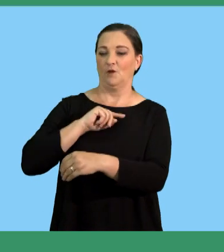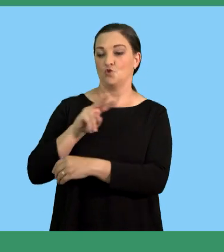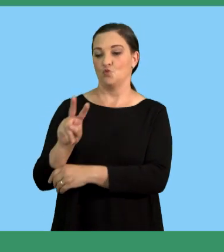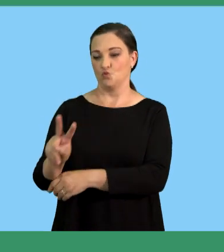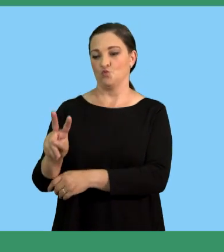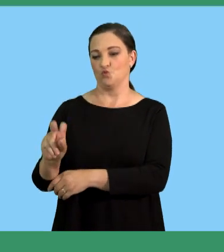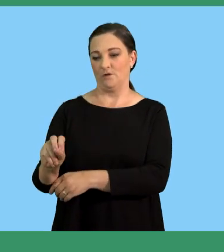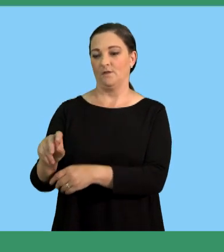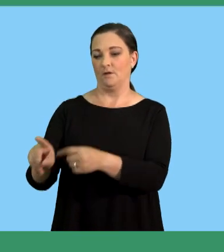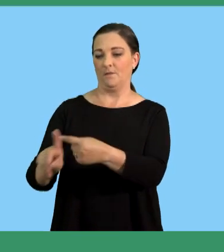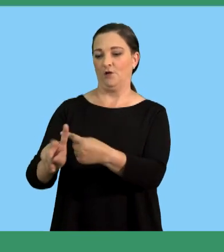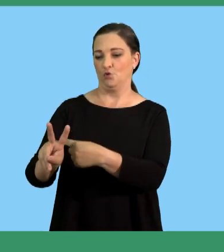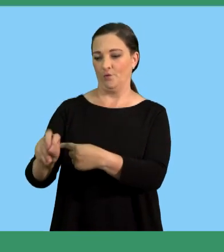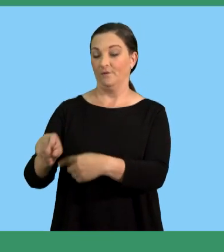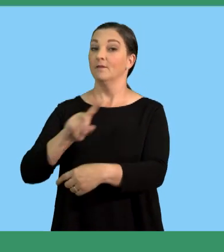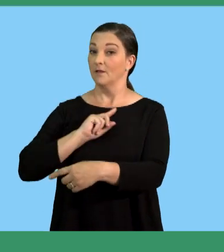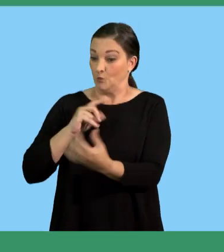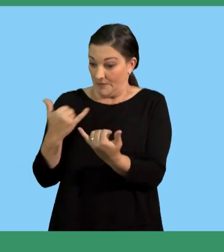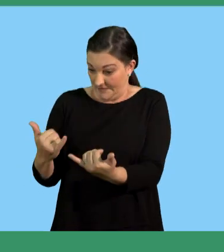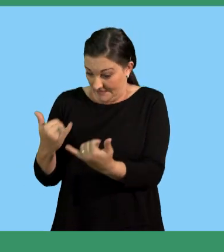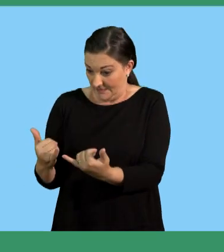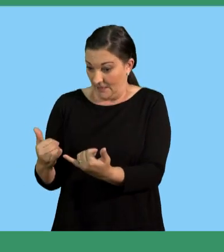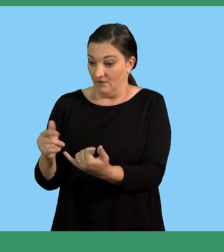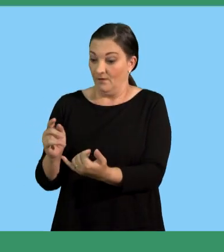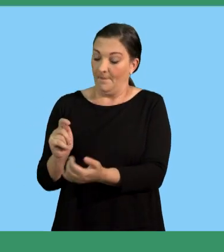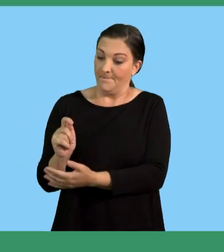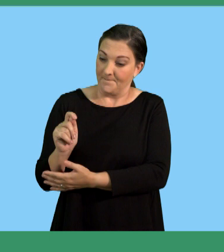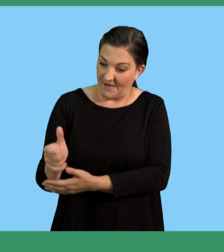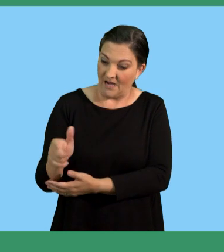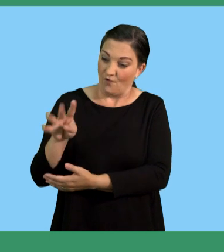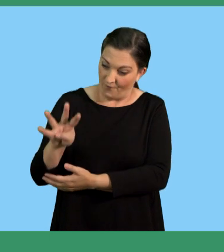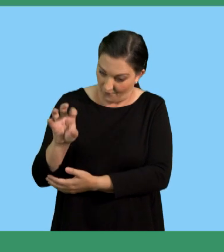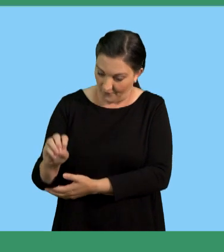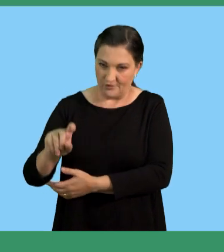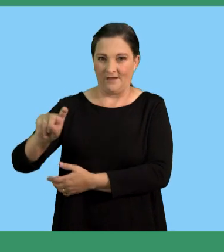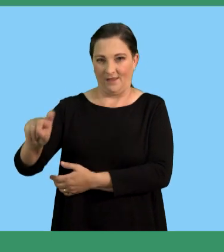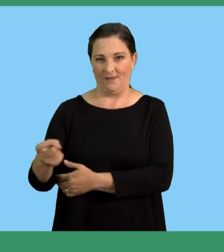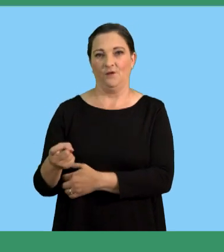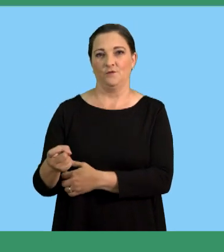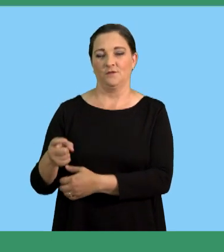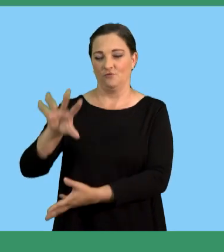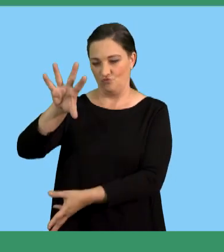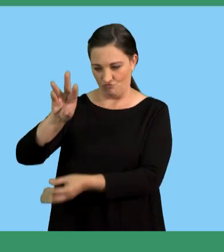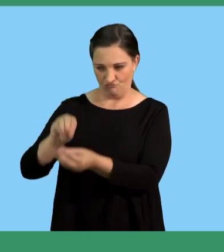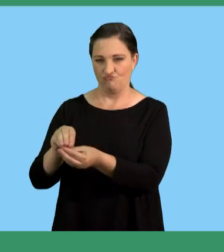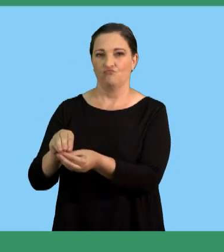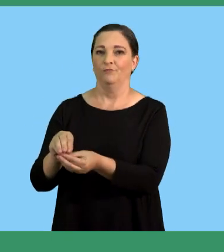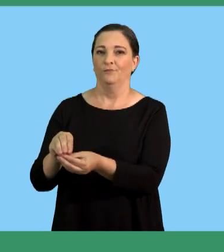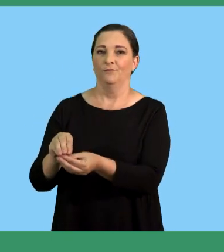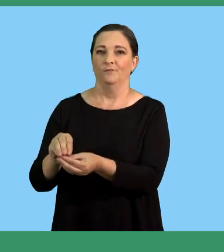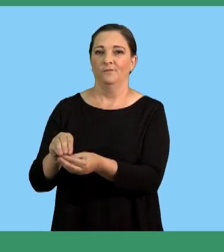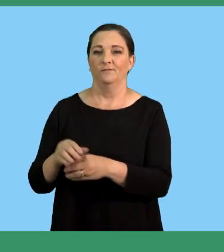2021, and together with the 20,000 for 2022, which will make the total returns for the year to